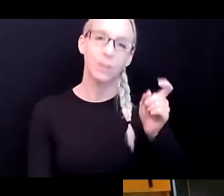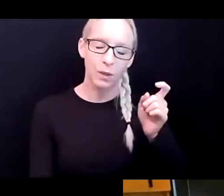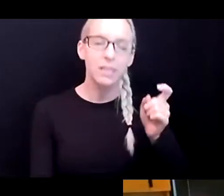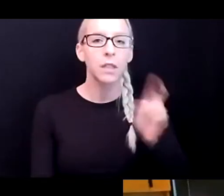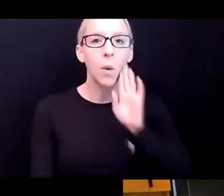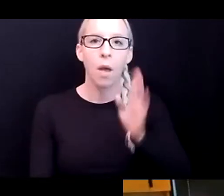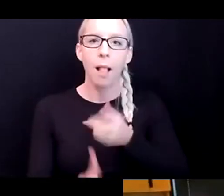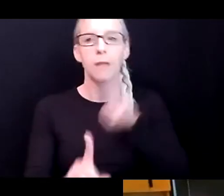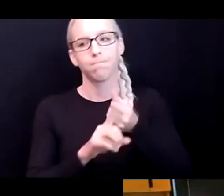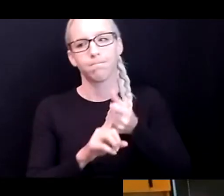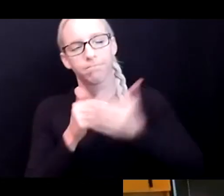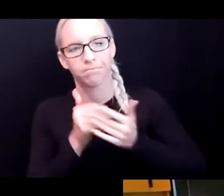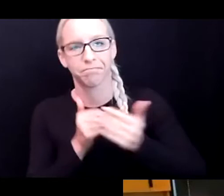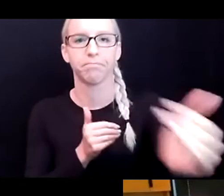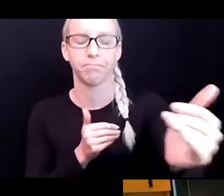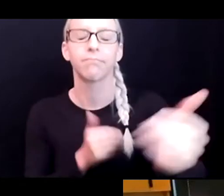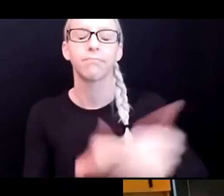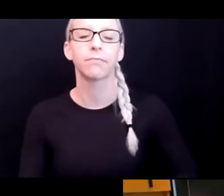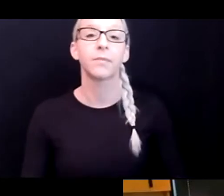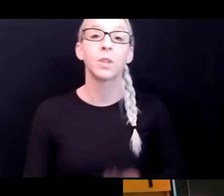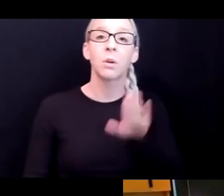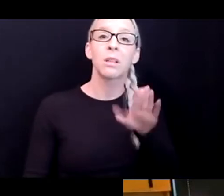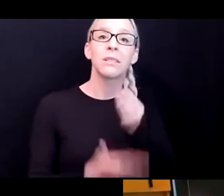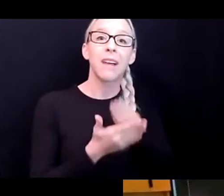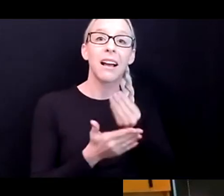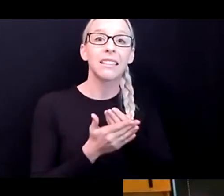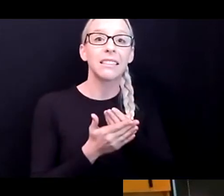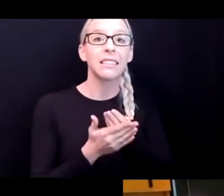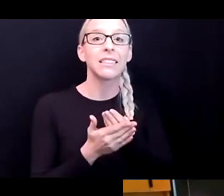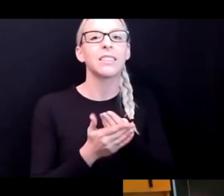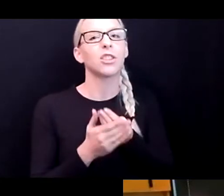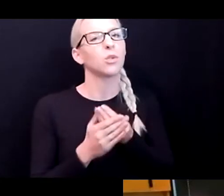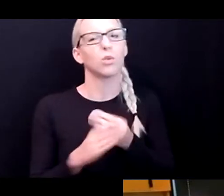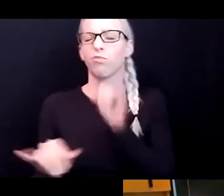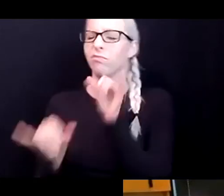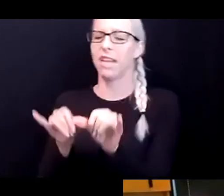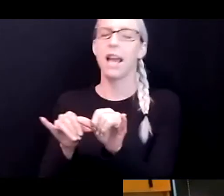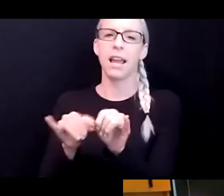rest of his life. So right now, his money is just going to stay and grow in that